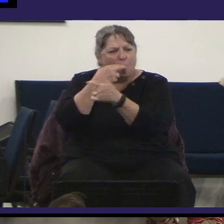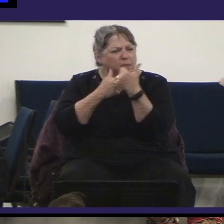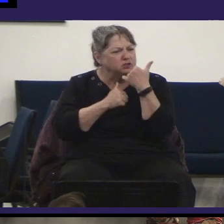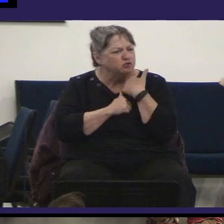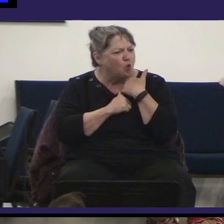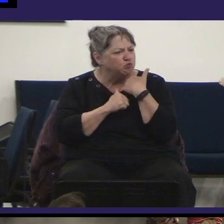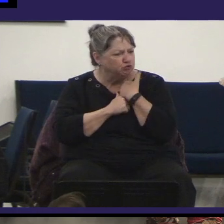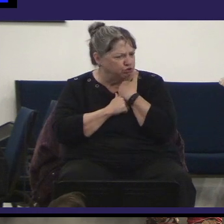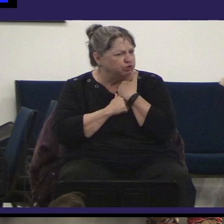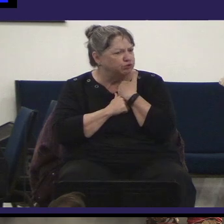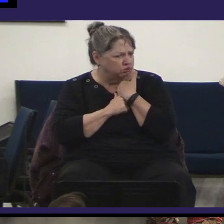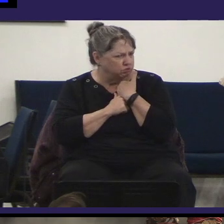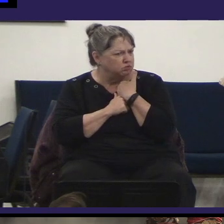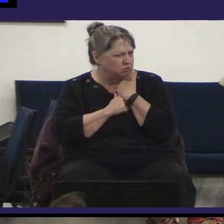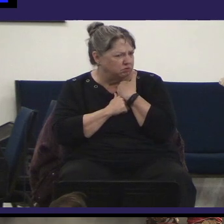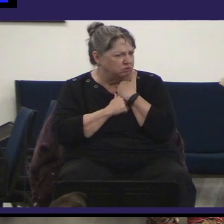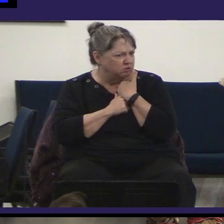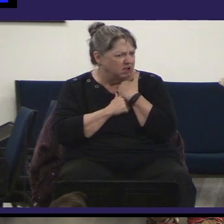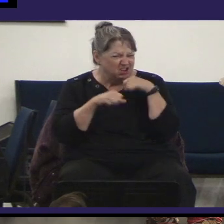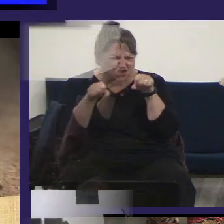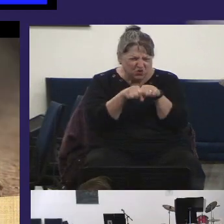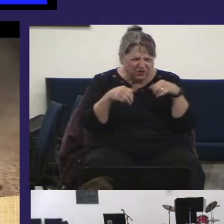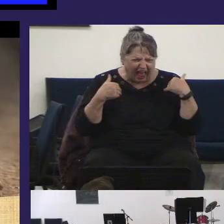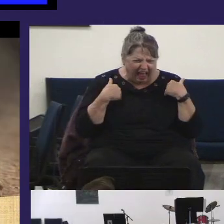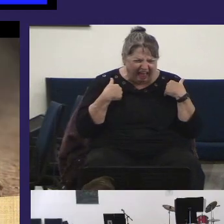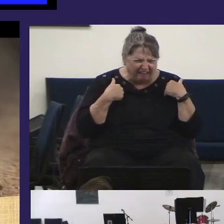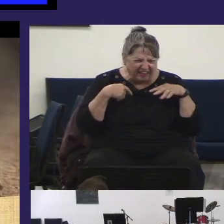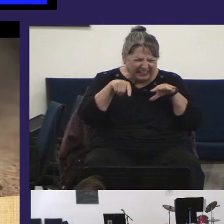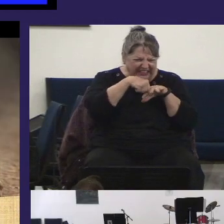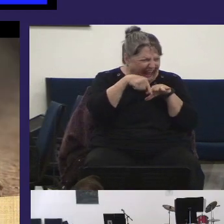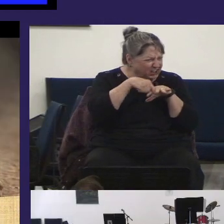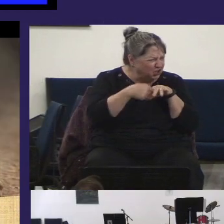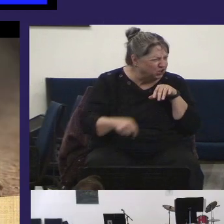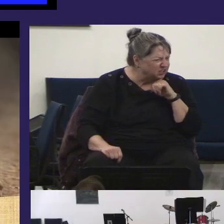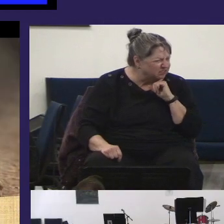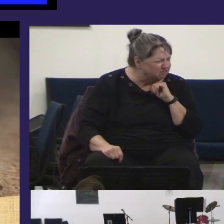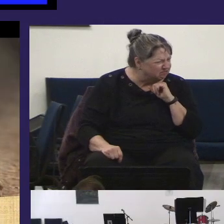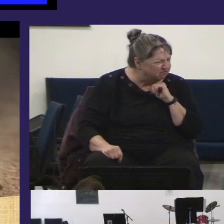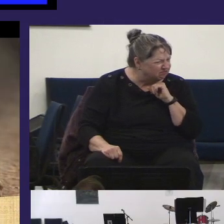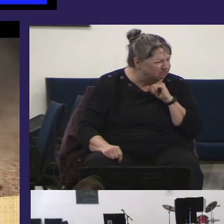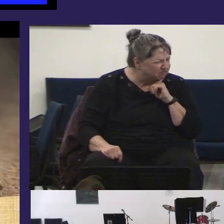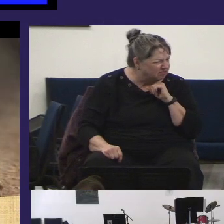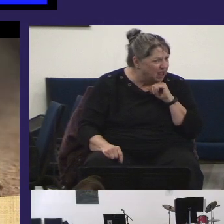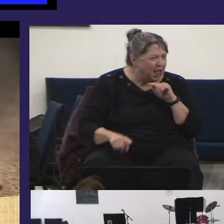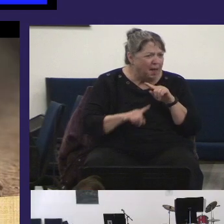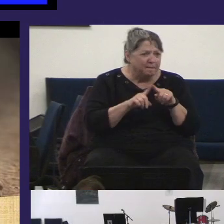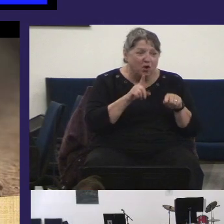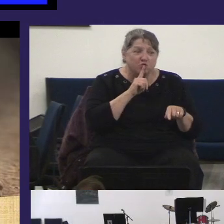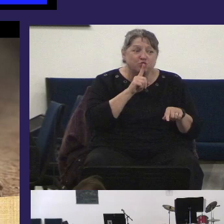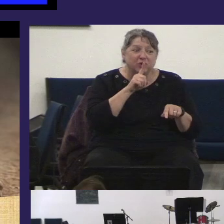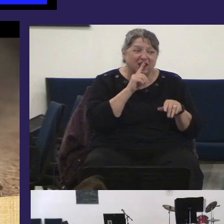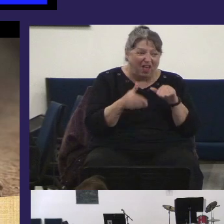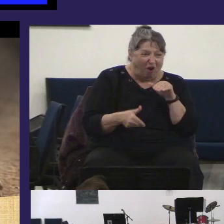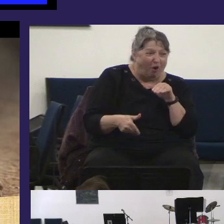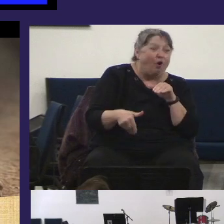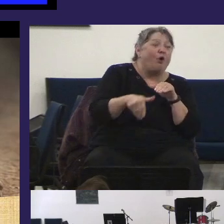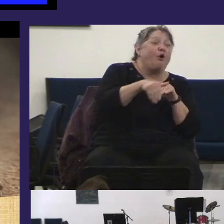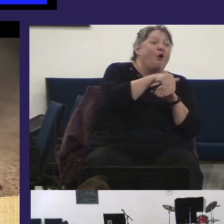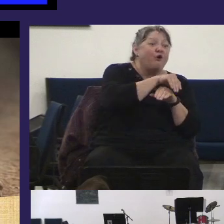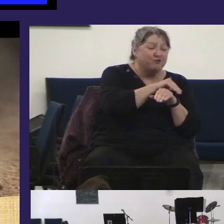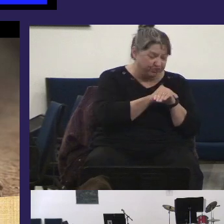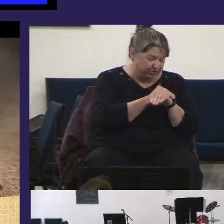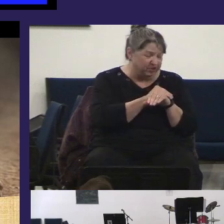a caliger, a half boot, that had nails driven through the bottoms to provide the soldiers with